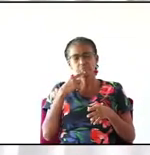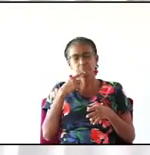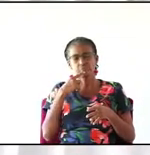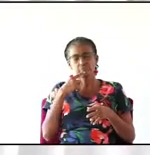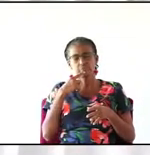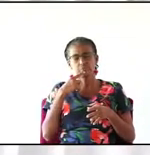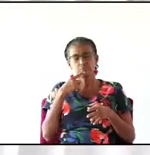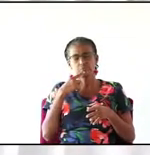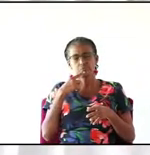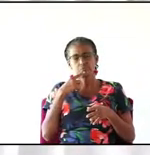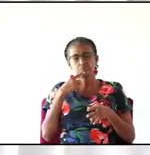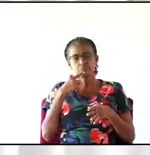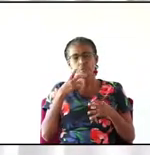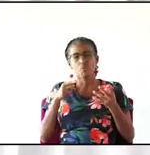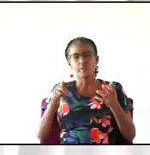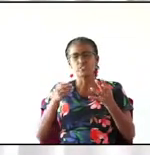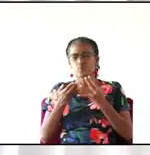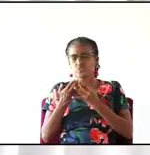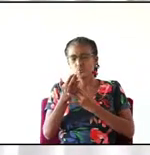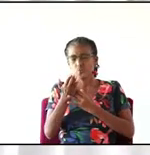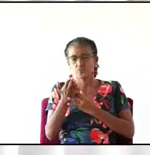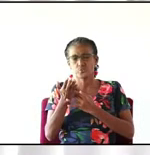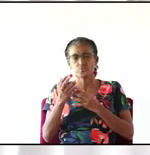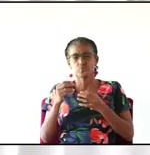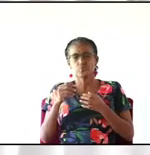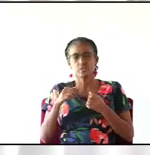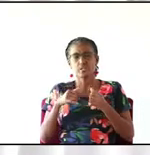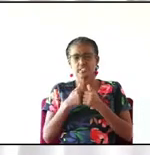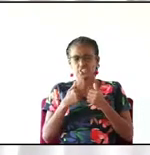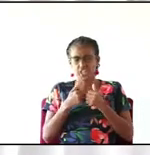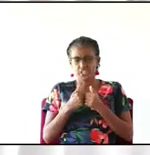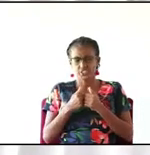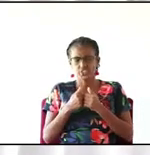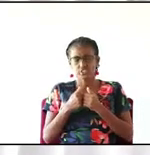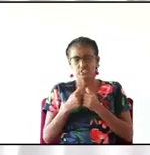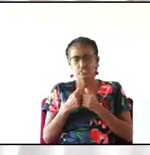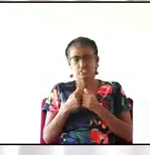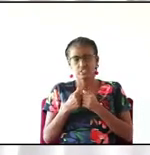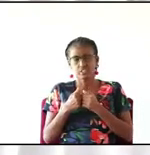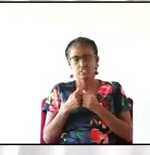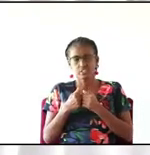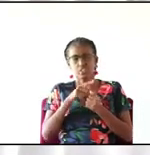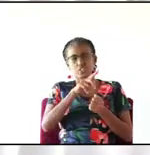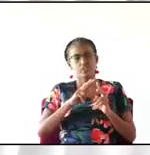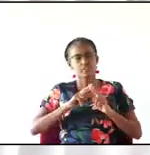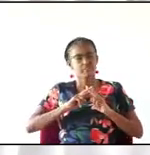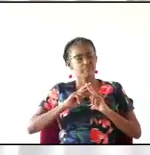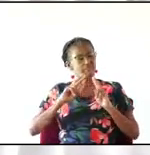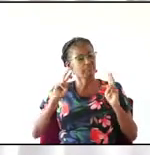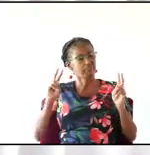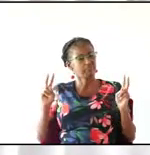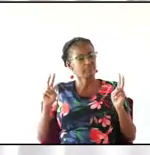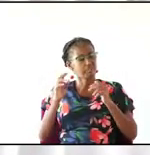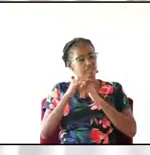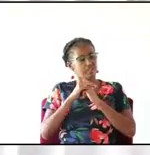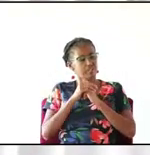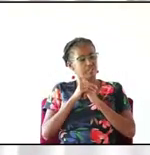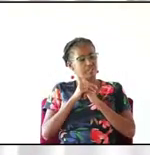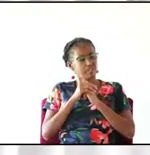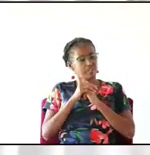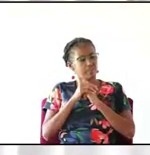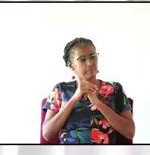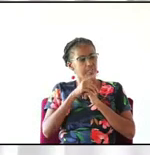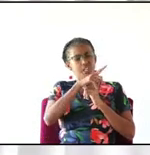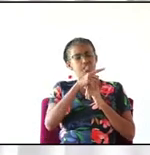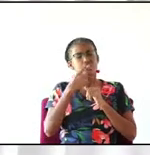God reminded me of something in my childhood, which is just very weird why God would have brought that. But when I was growing up, I grew up in the